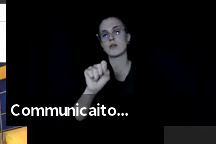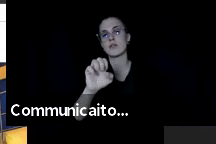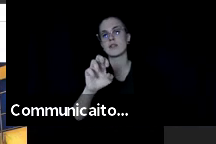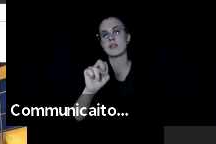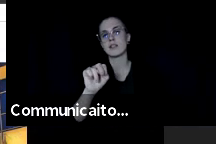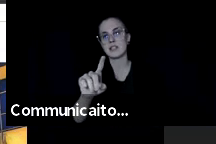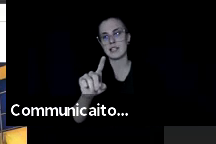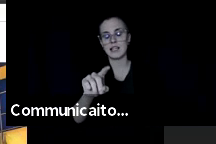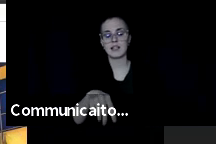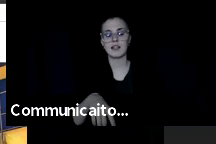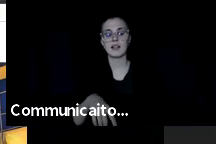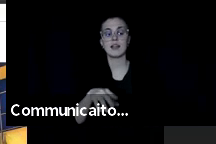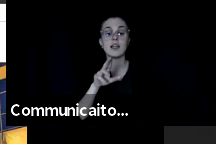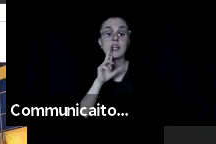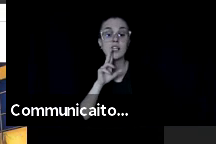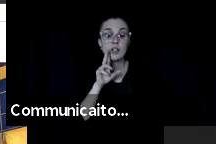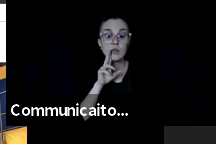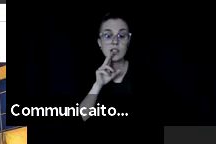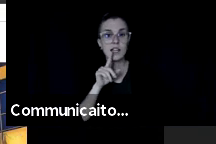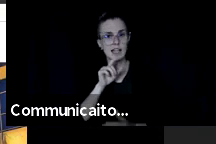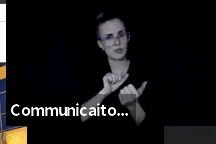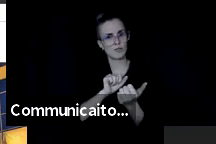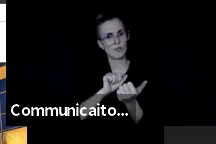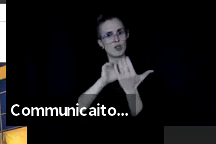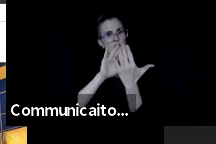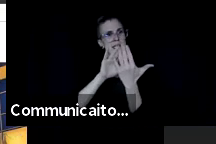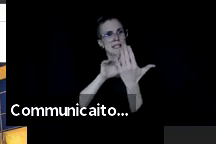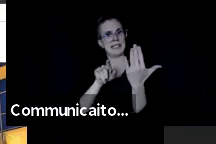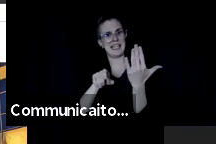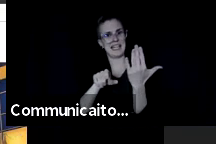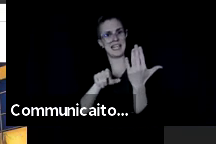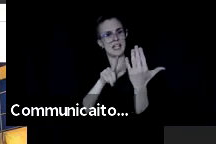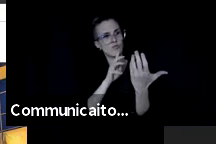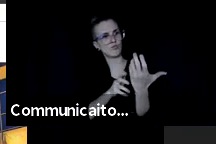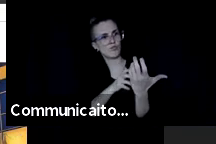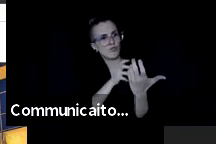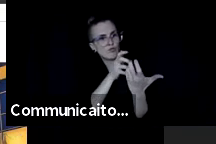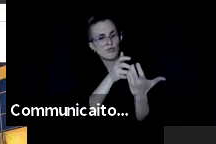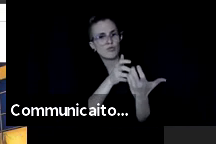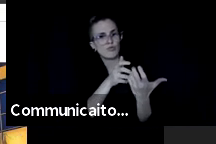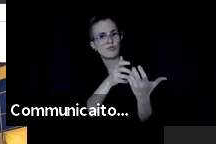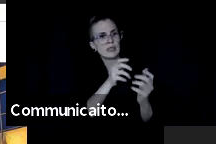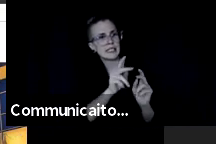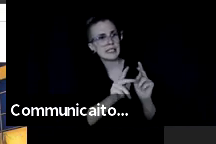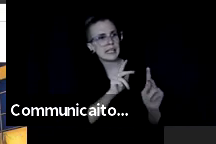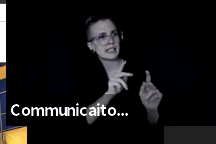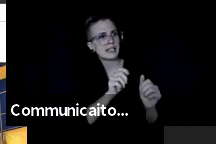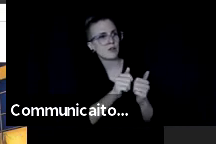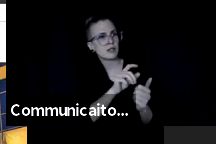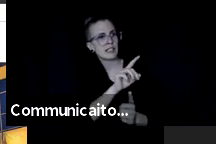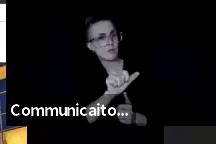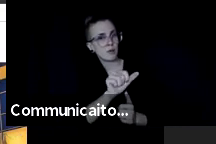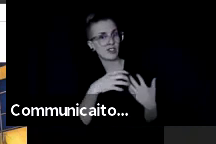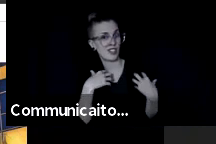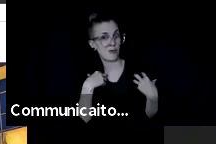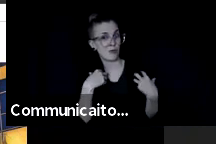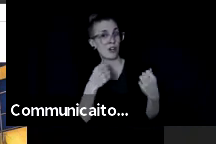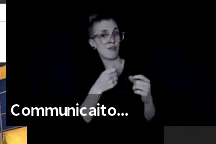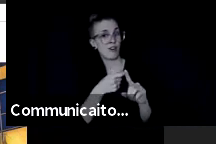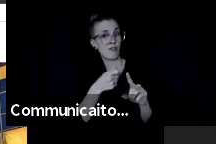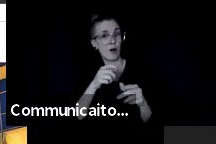Houston's Commission has addressed the needs of citizens with disabilities in recovering from Hurricane Harvey